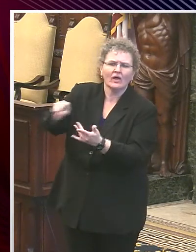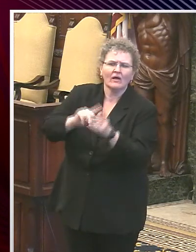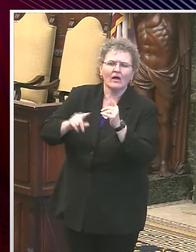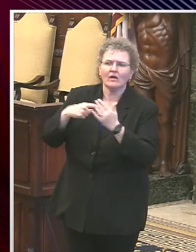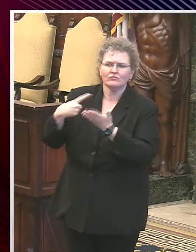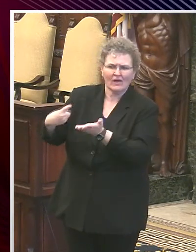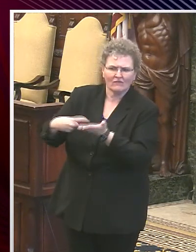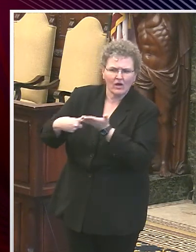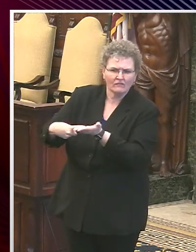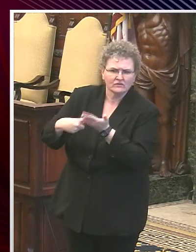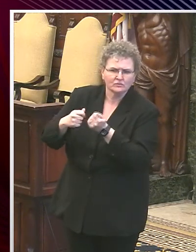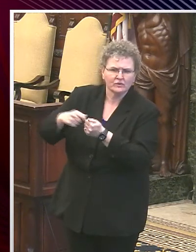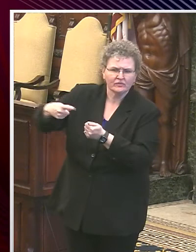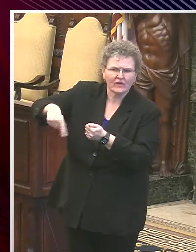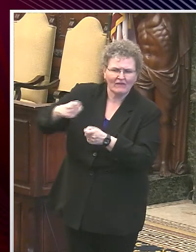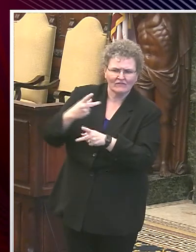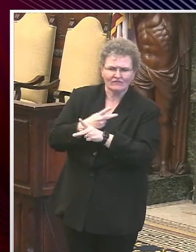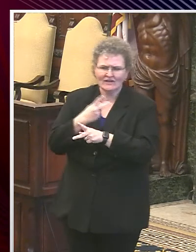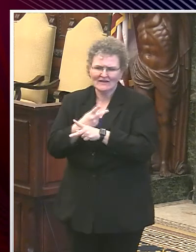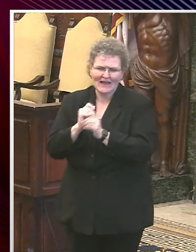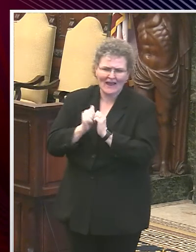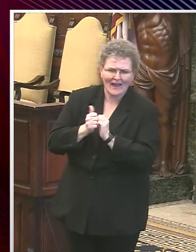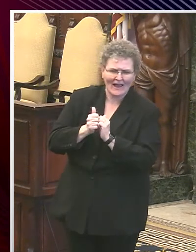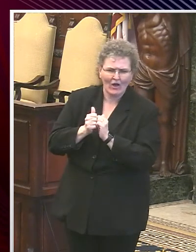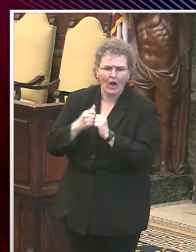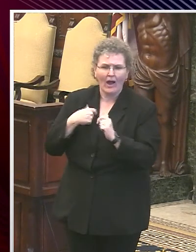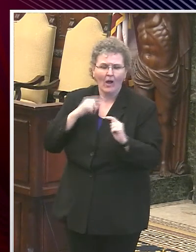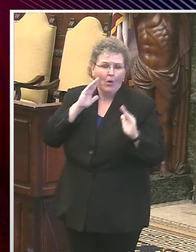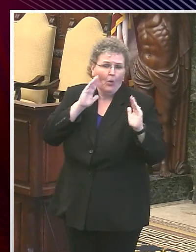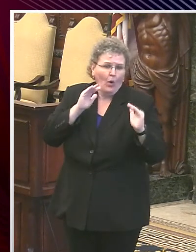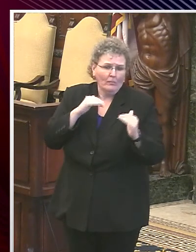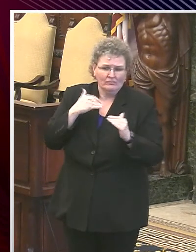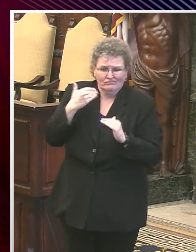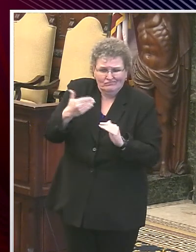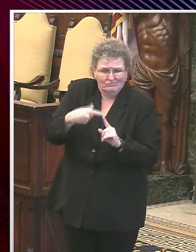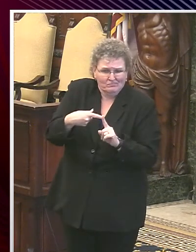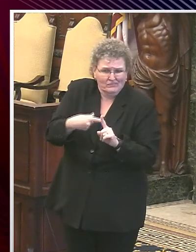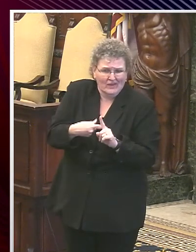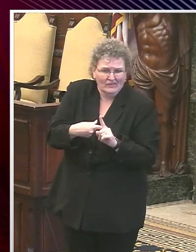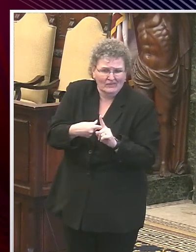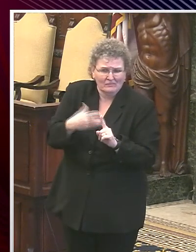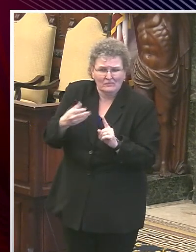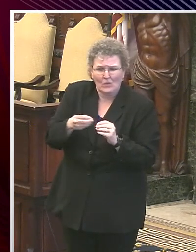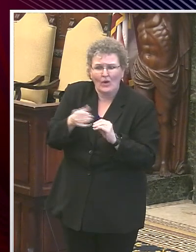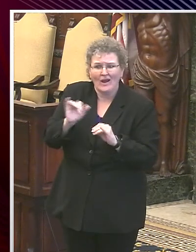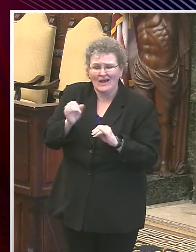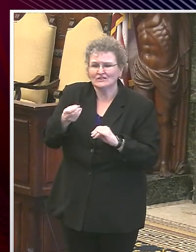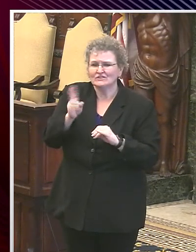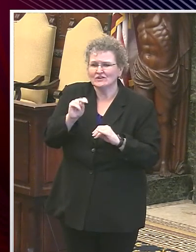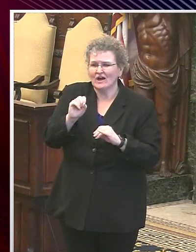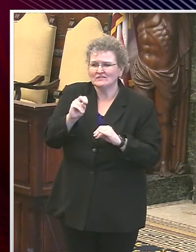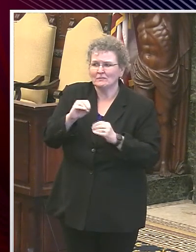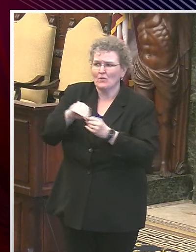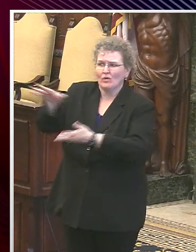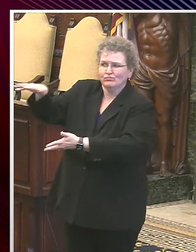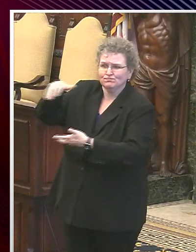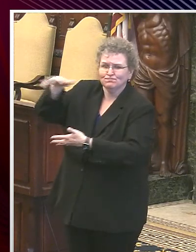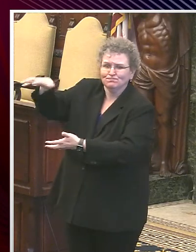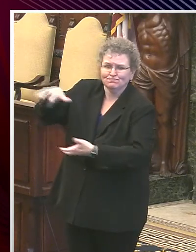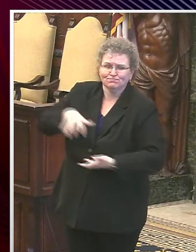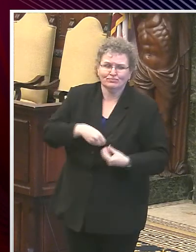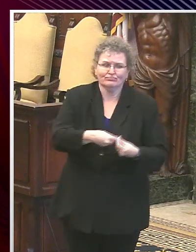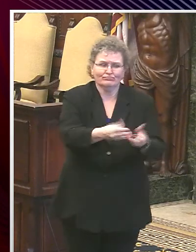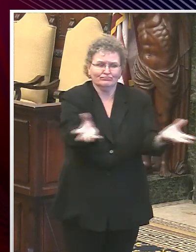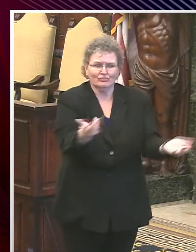allocate this. Now, we hope in a month that we'll have many more doses of this vaccine and we won't have to be quite so careful in the way that